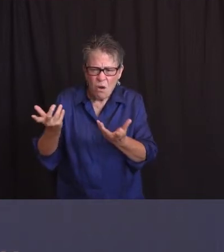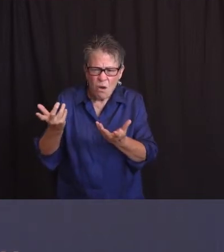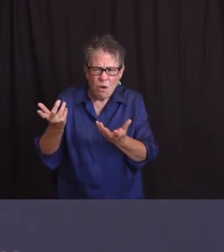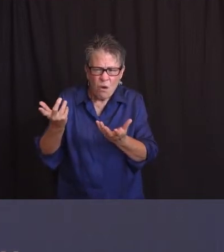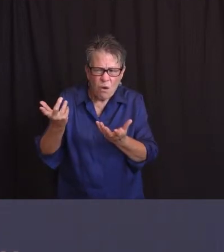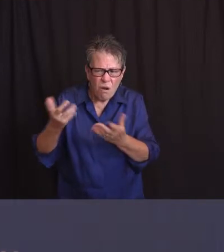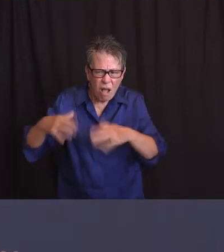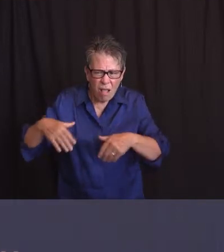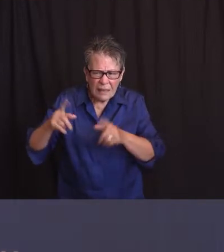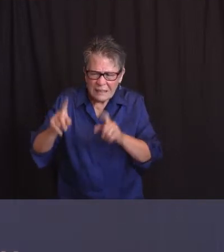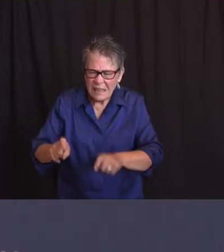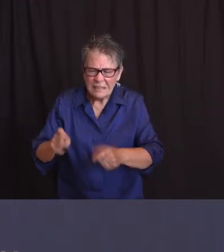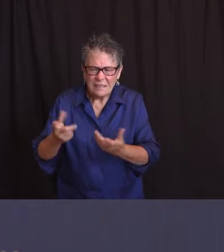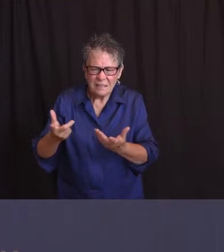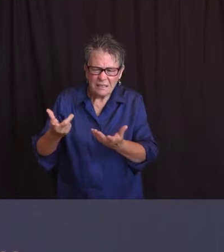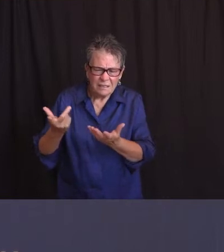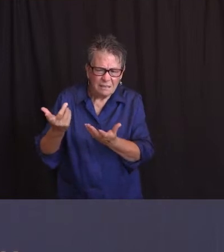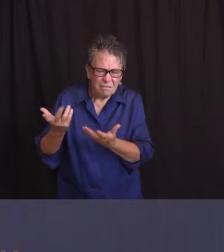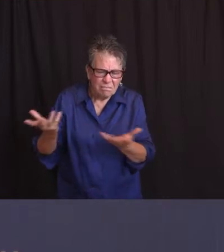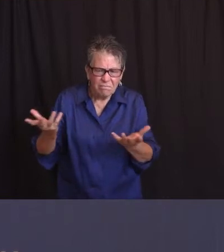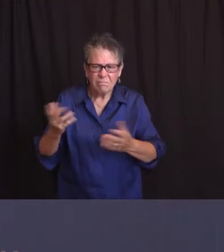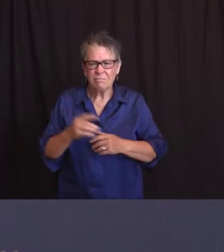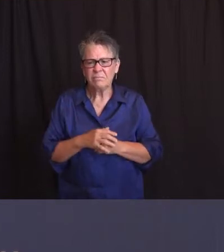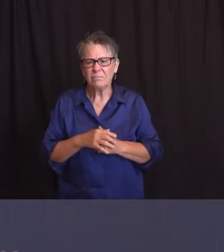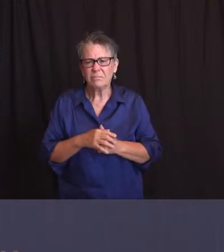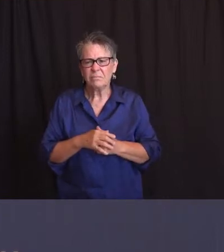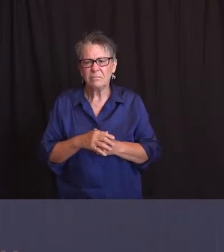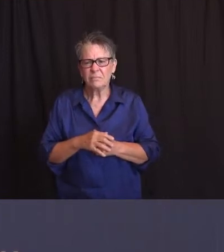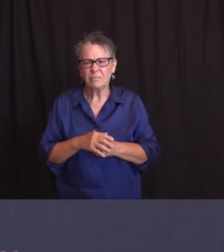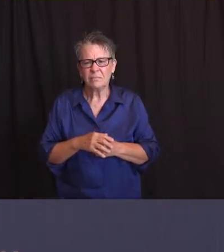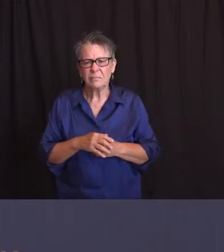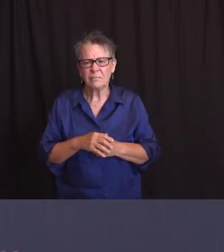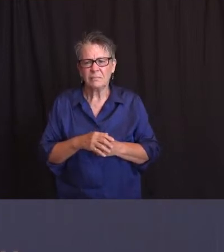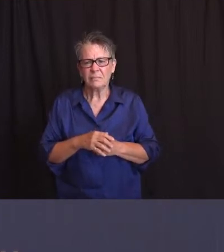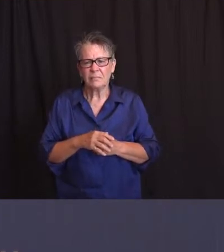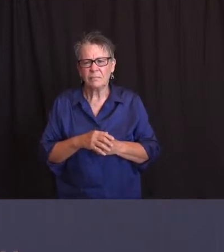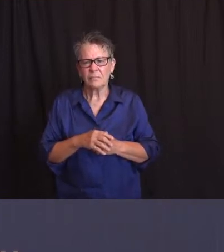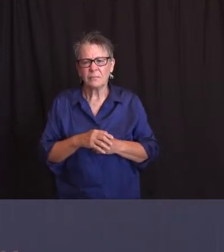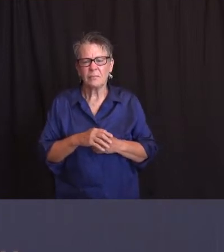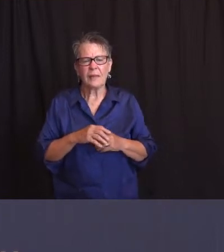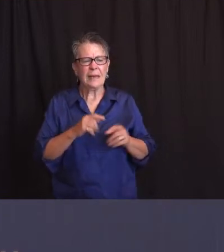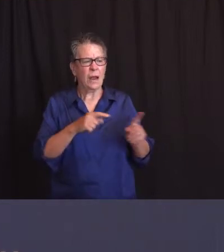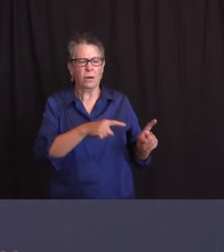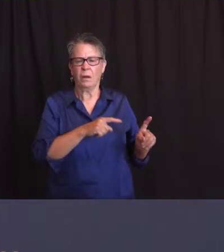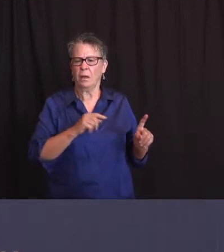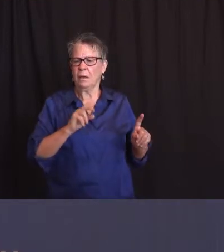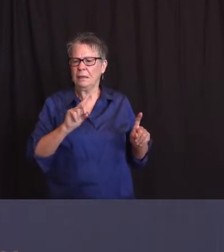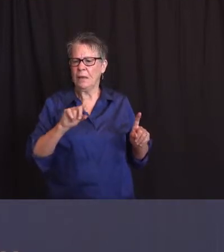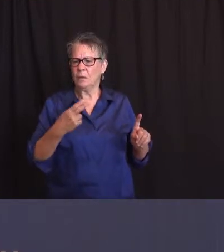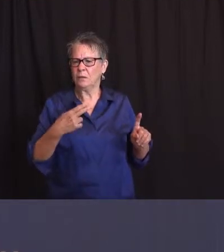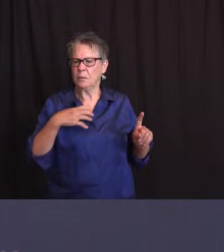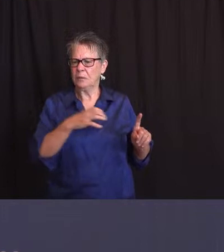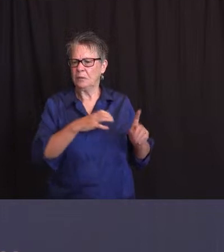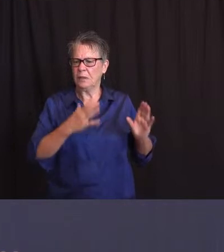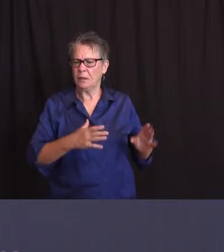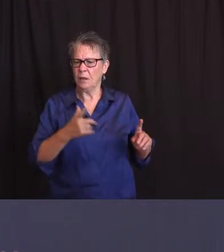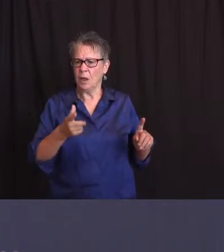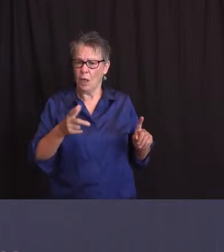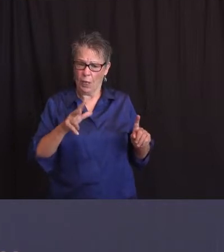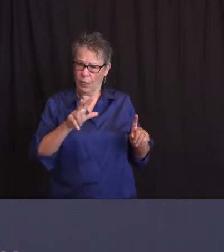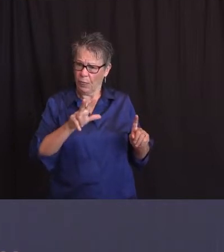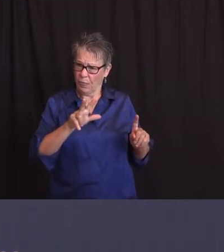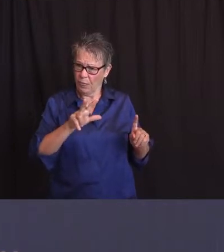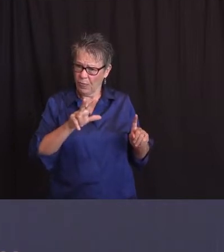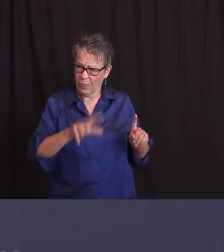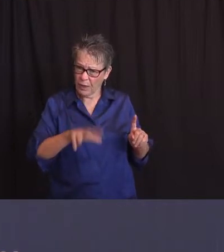ventilators. My memory might be faulty, but I remember a time back during the first wave when we had as many as a quarter of hospitalized people on ventilators.